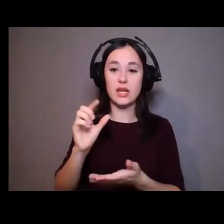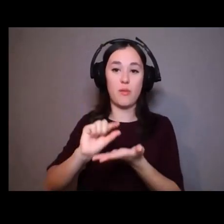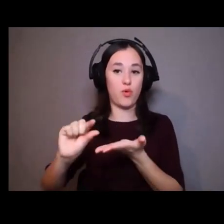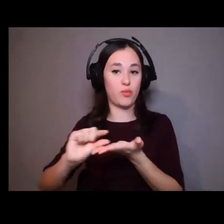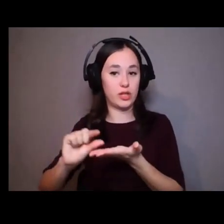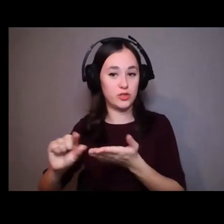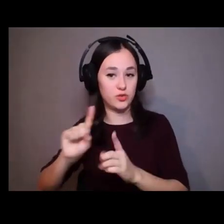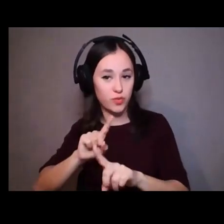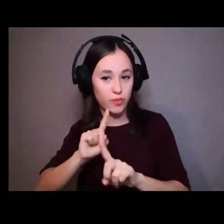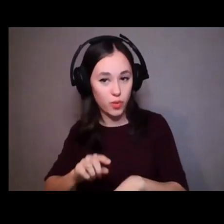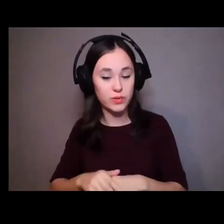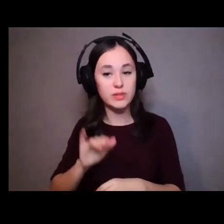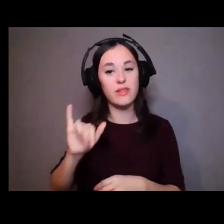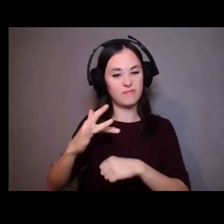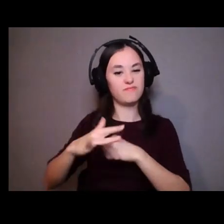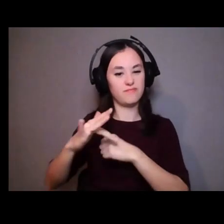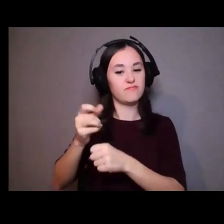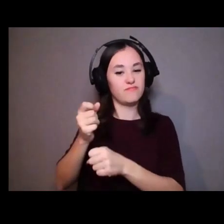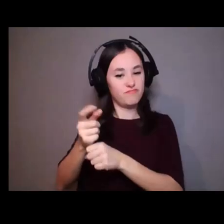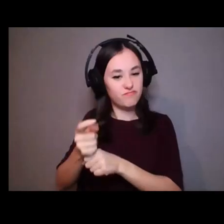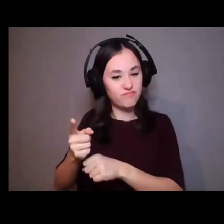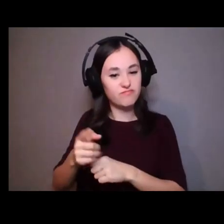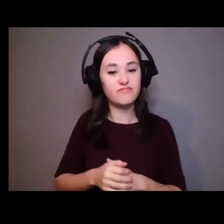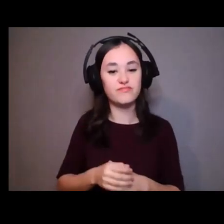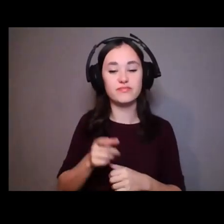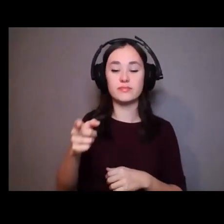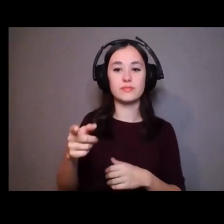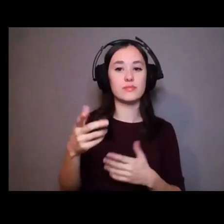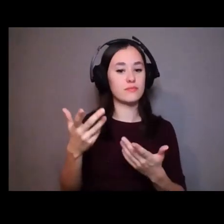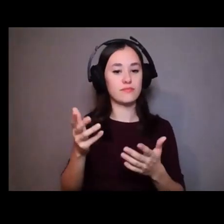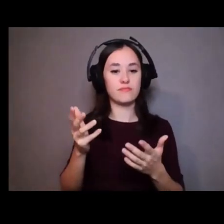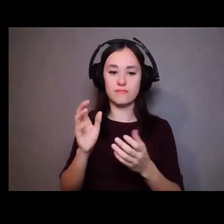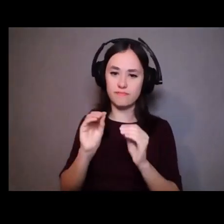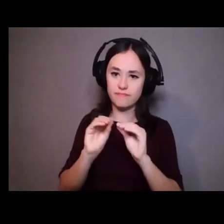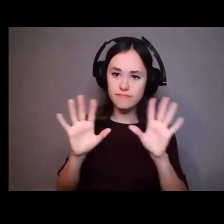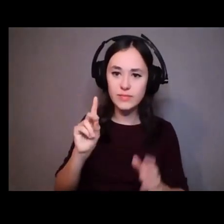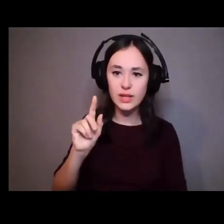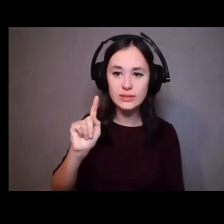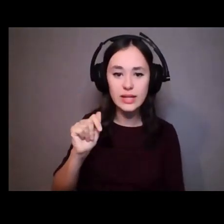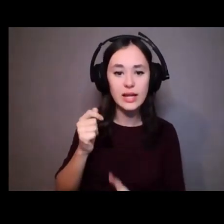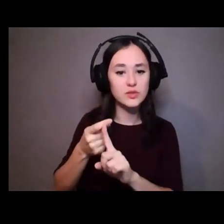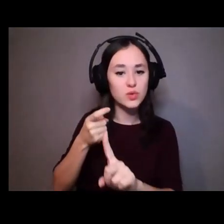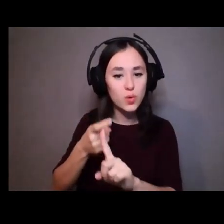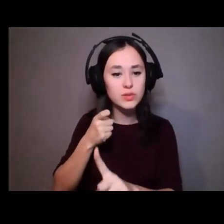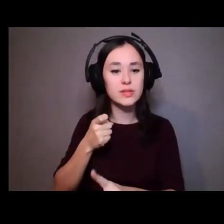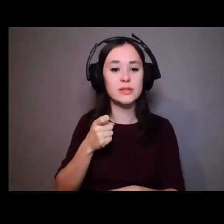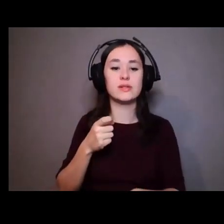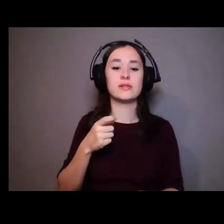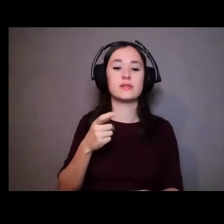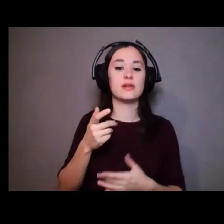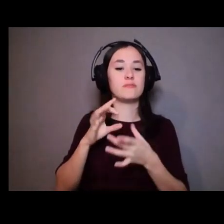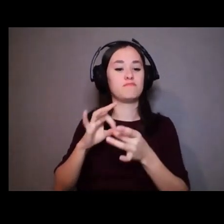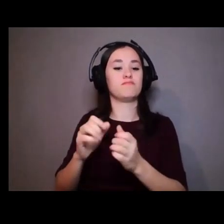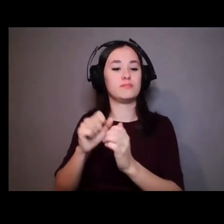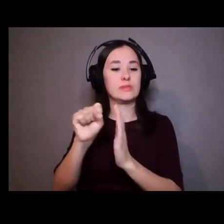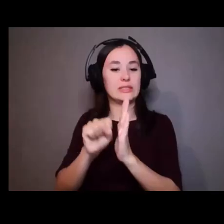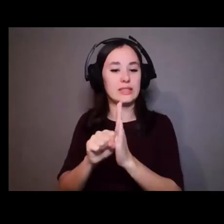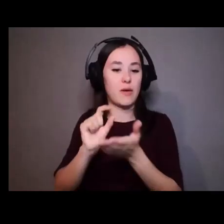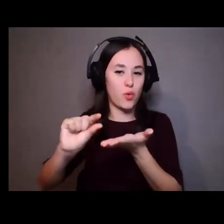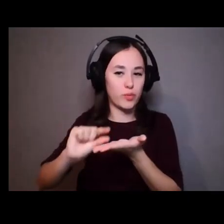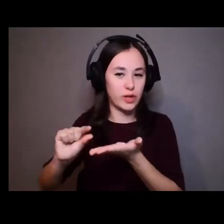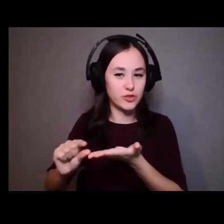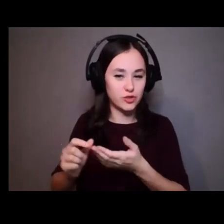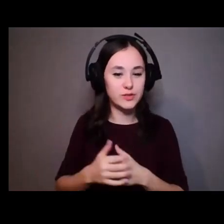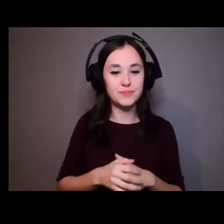are definitive data sources capturing state appropriations across departments. We also, where necessary, really dug into